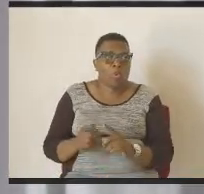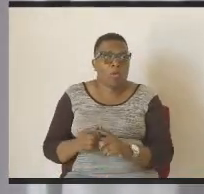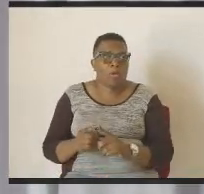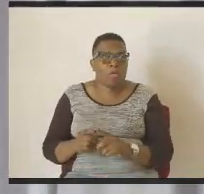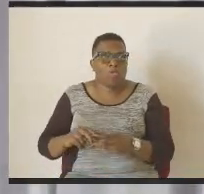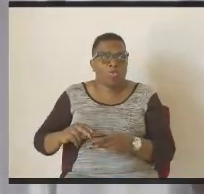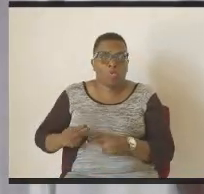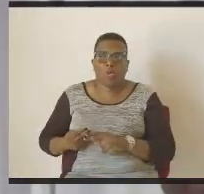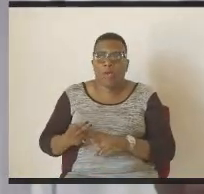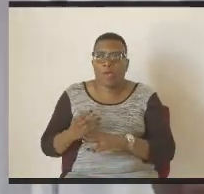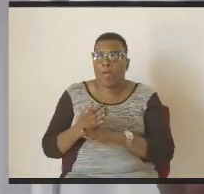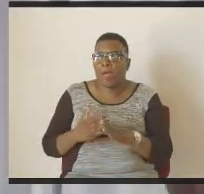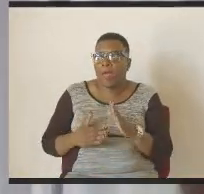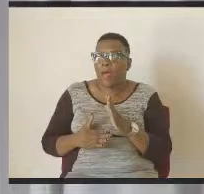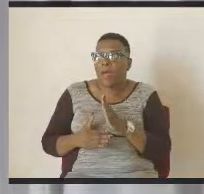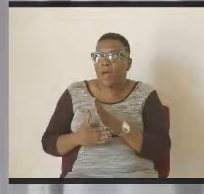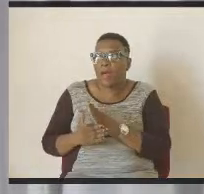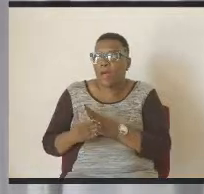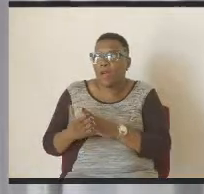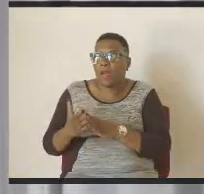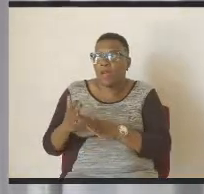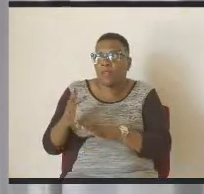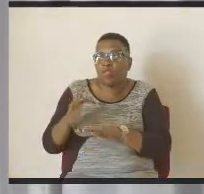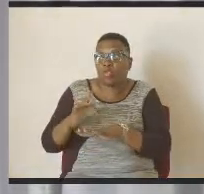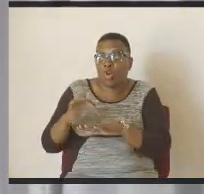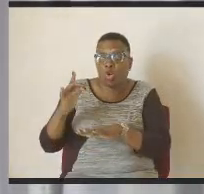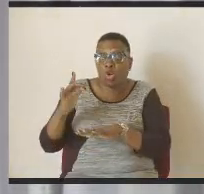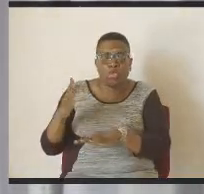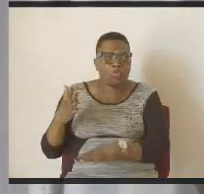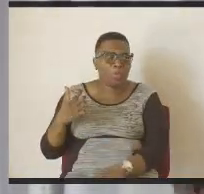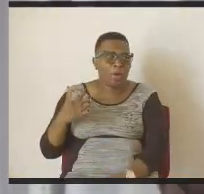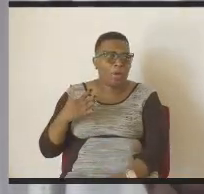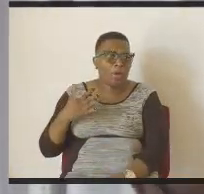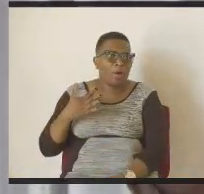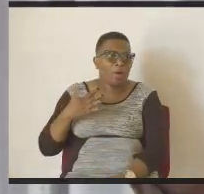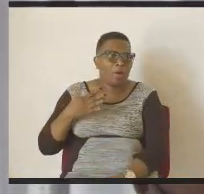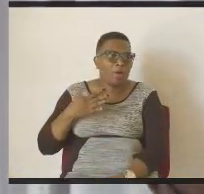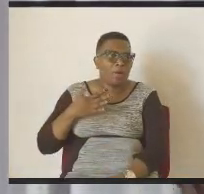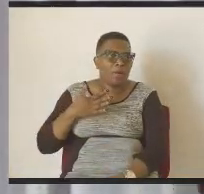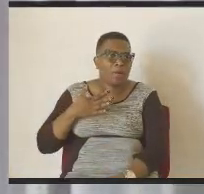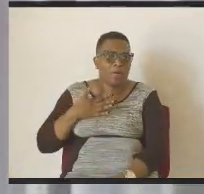When his wounded hands touch mine.